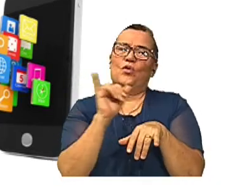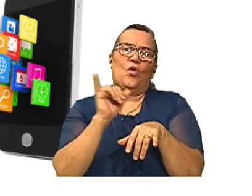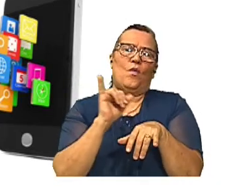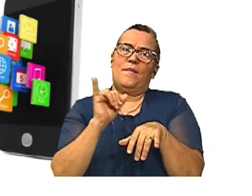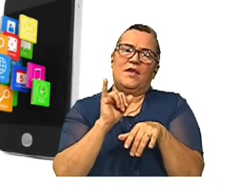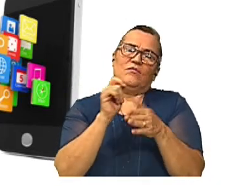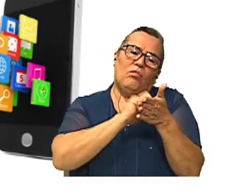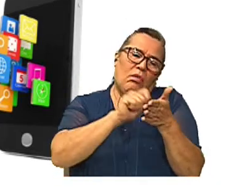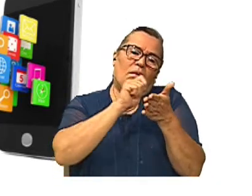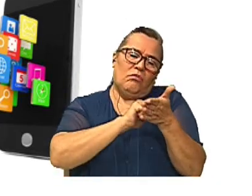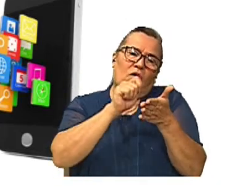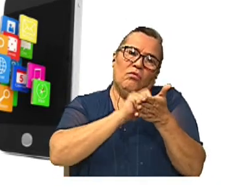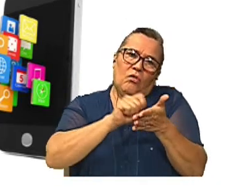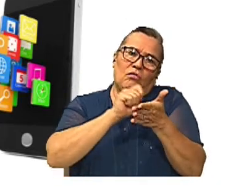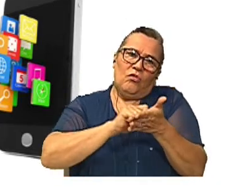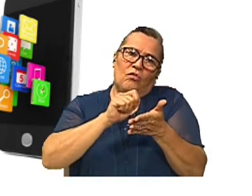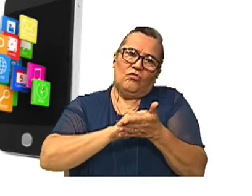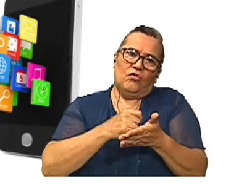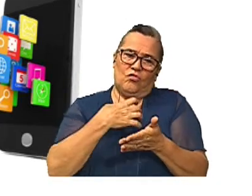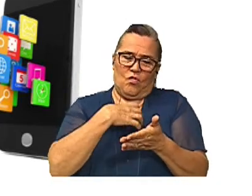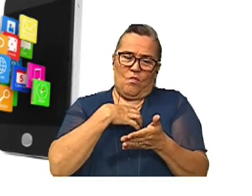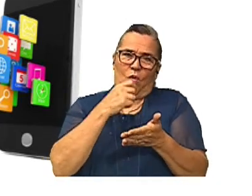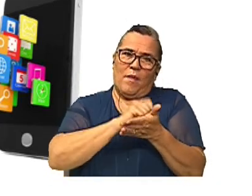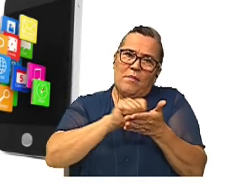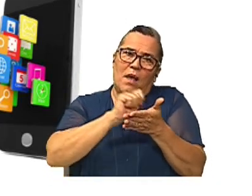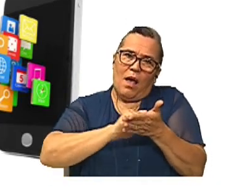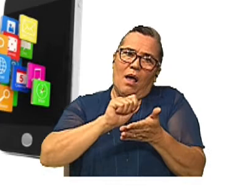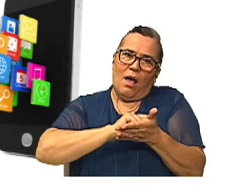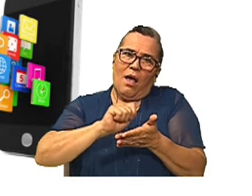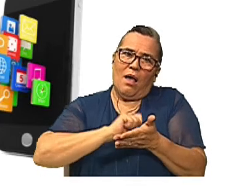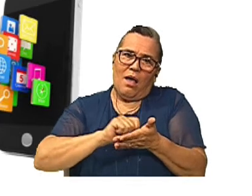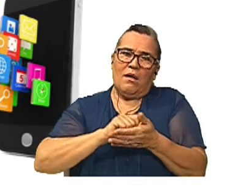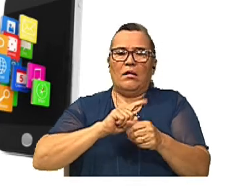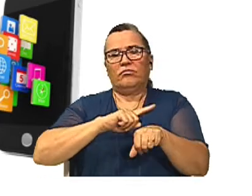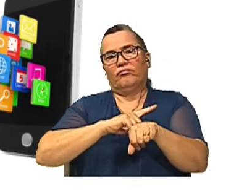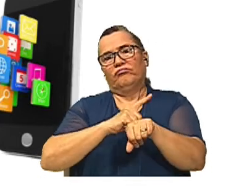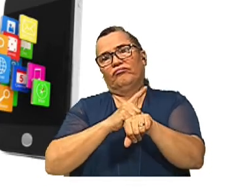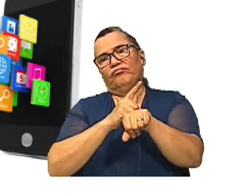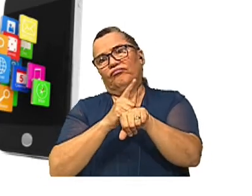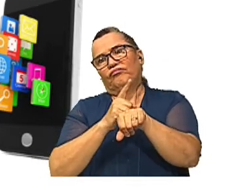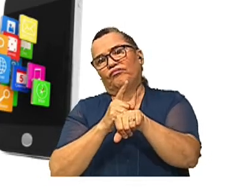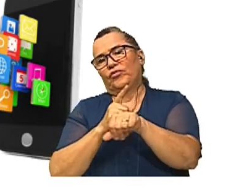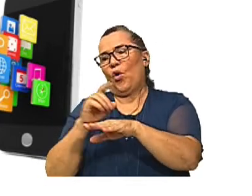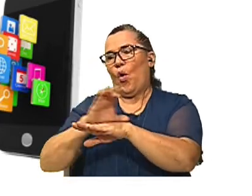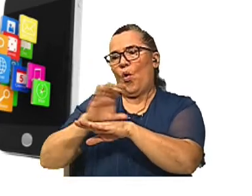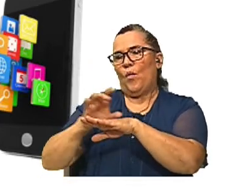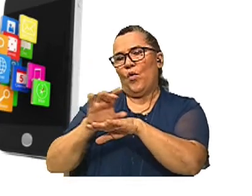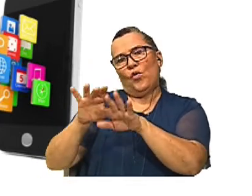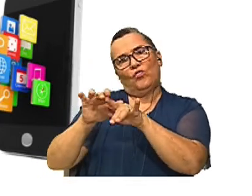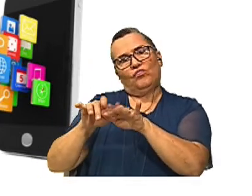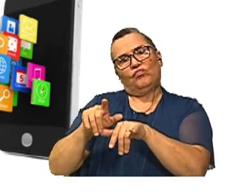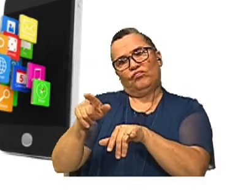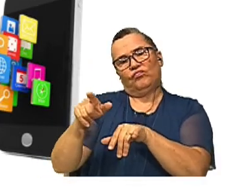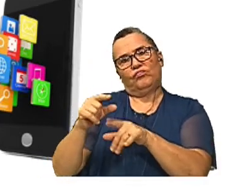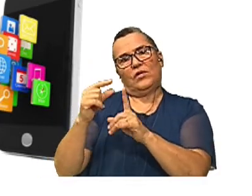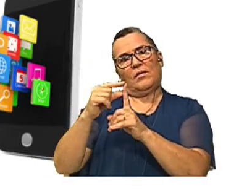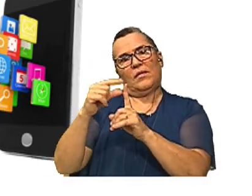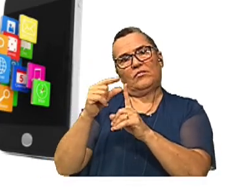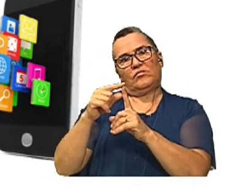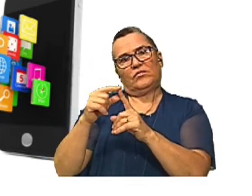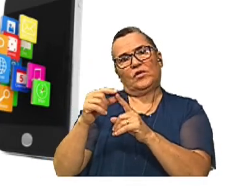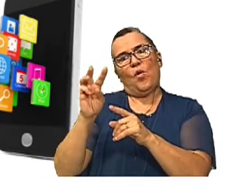write a document with your own hands than having this in the computer, right? For example, using a Word